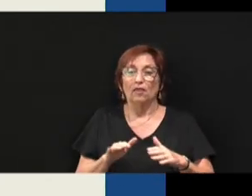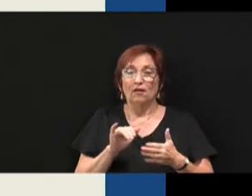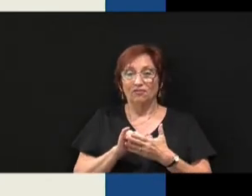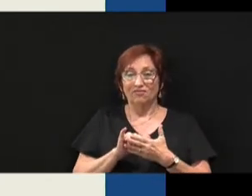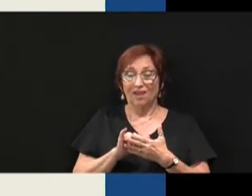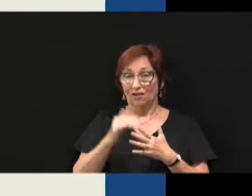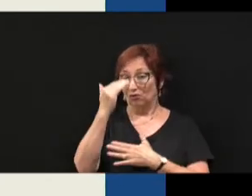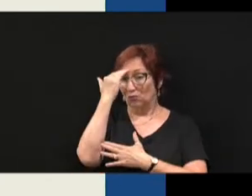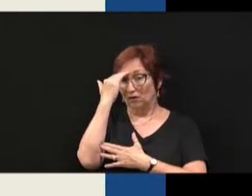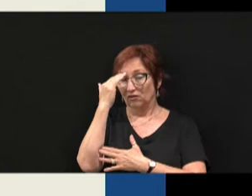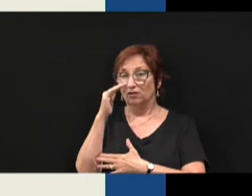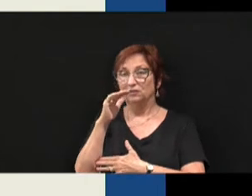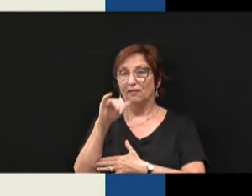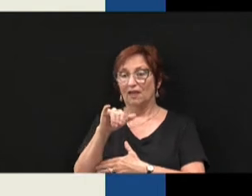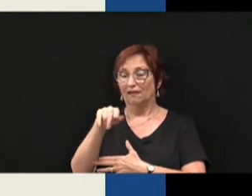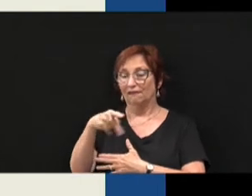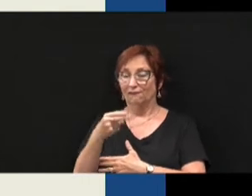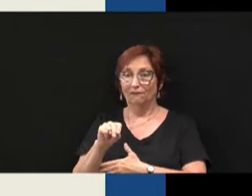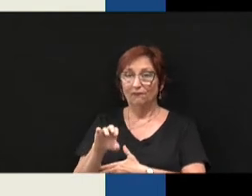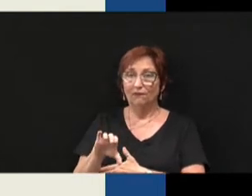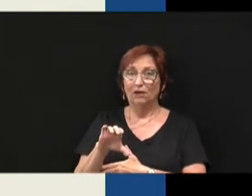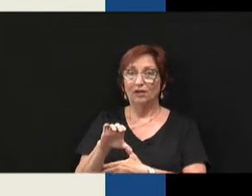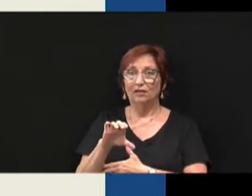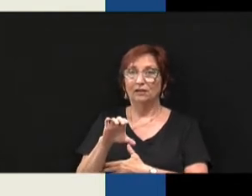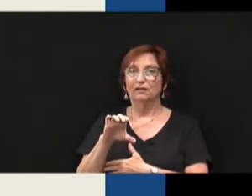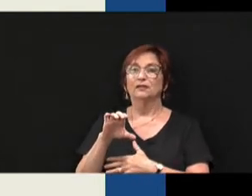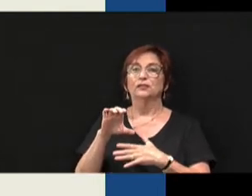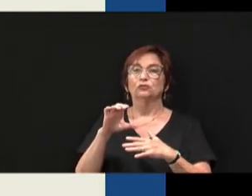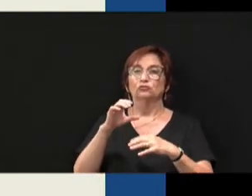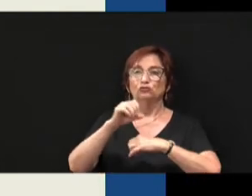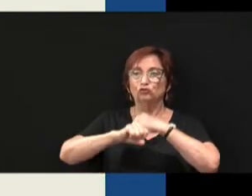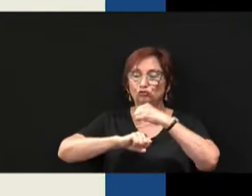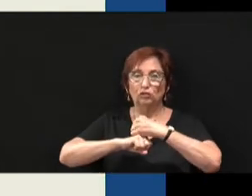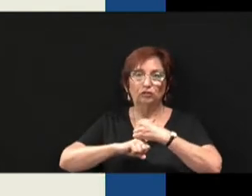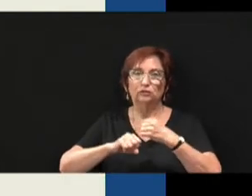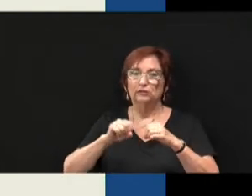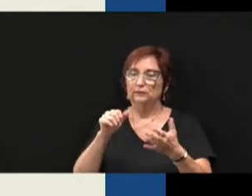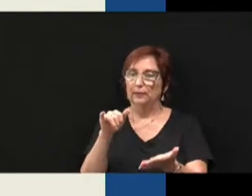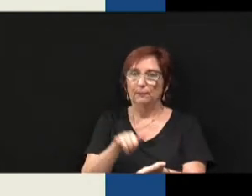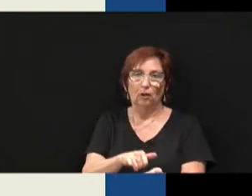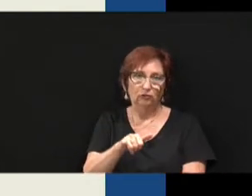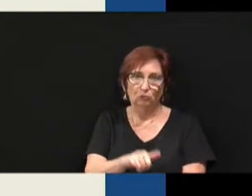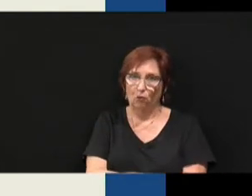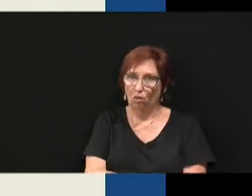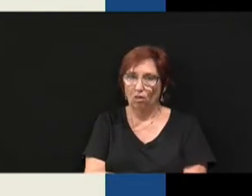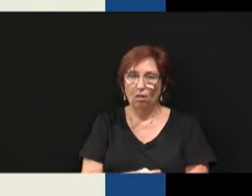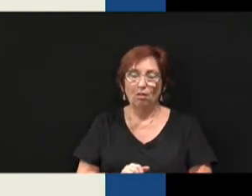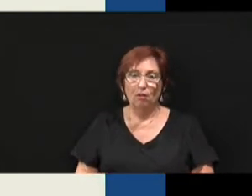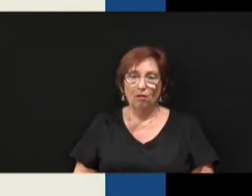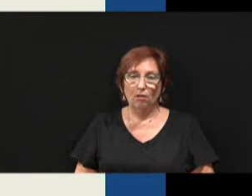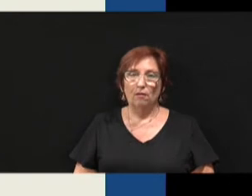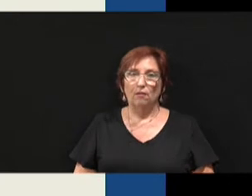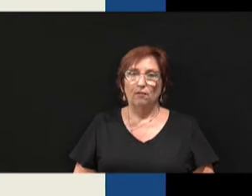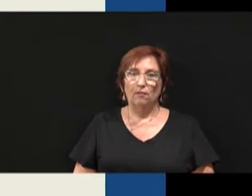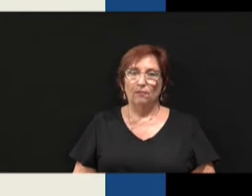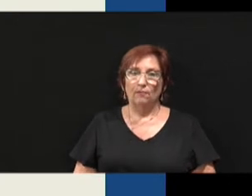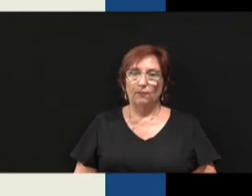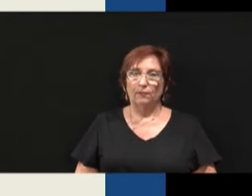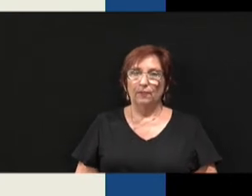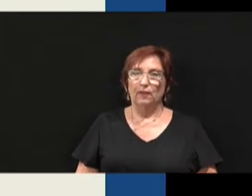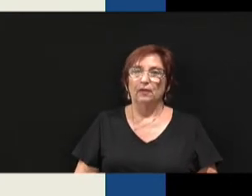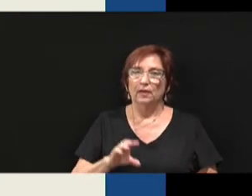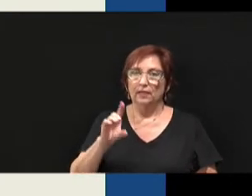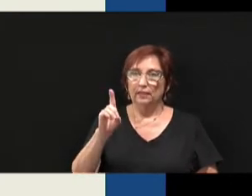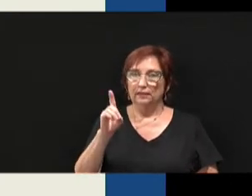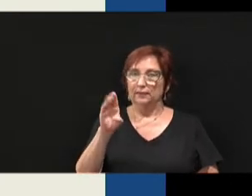awareness, phonics instruction is almost impossible. Okay? And you know, Dibbles is an example of a